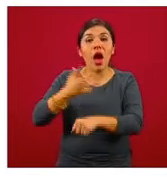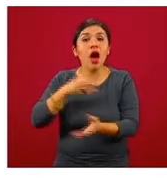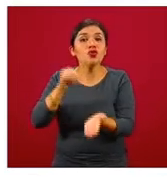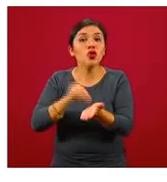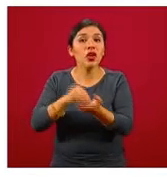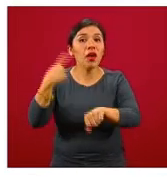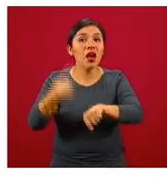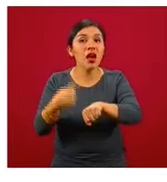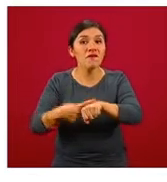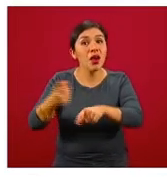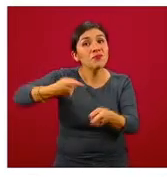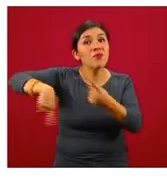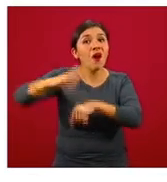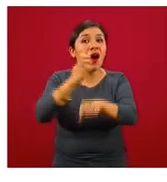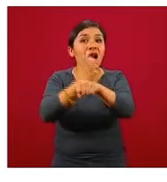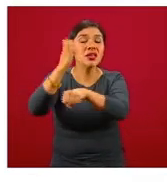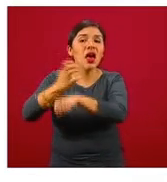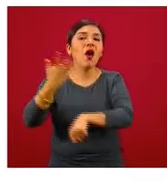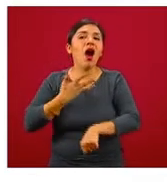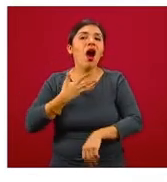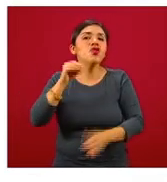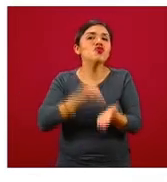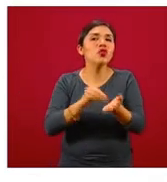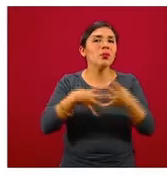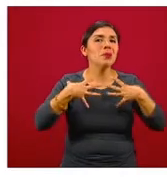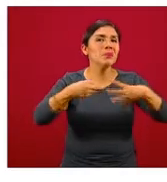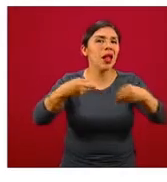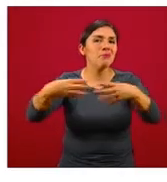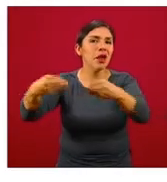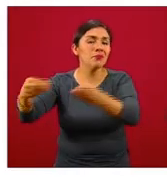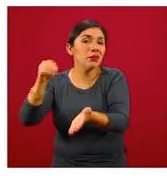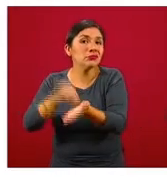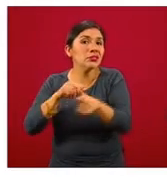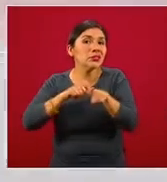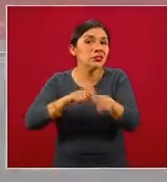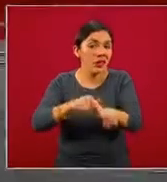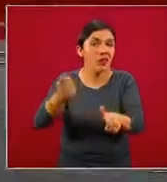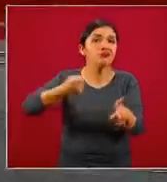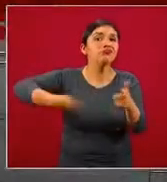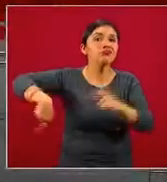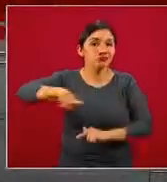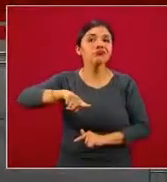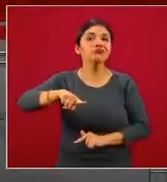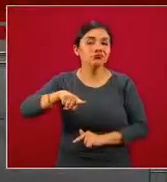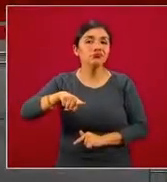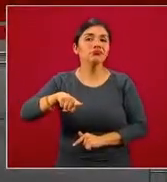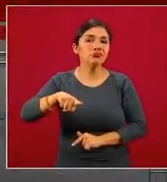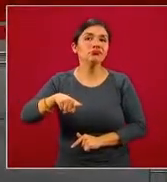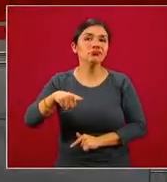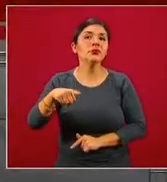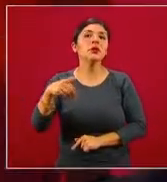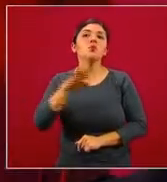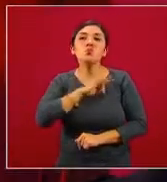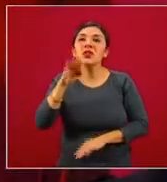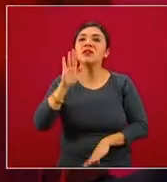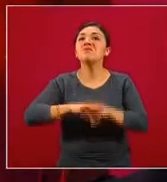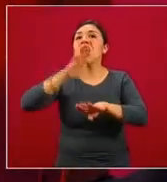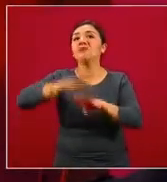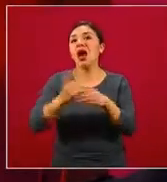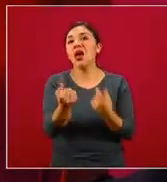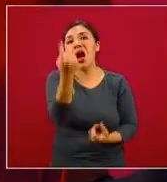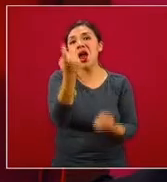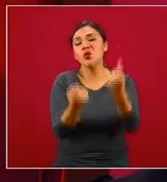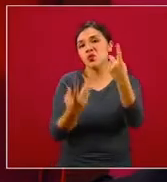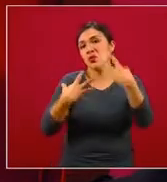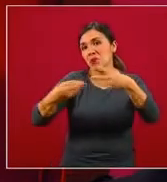days that transmisión en continue estas to be entidades active. federativas continúe, se mantenga activa y por lo tanto So se when incrementen los in casos these